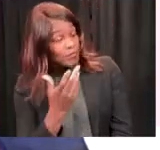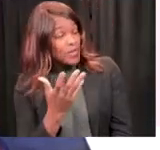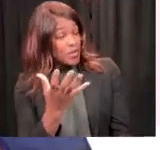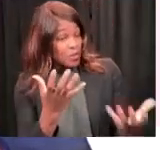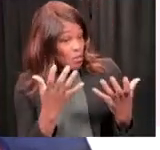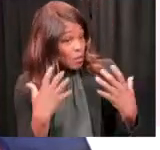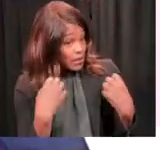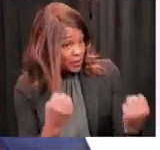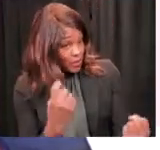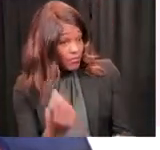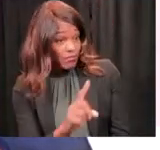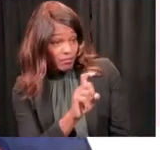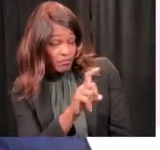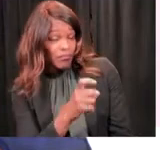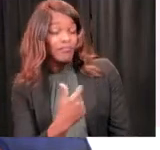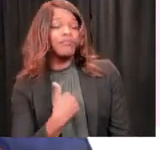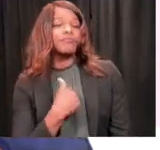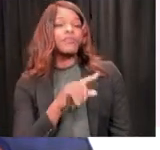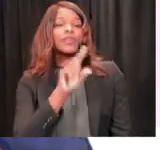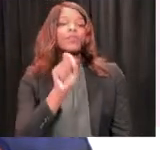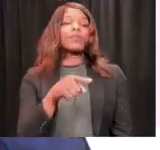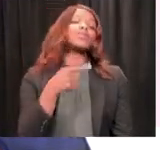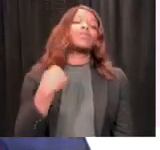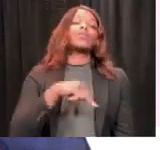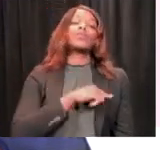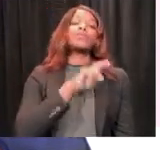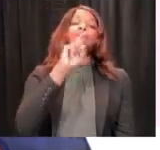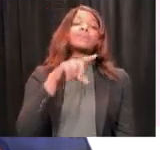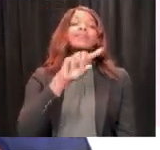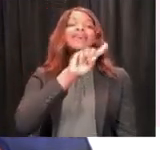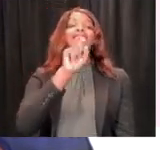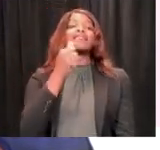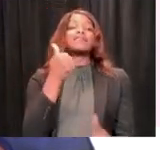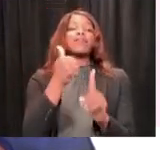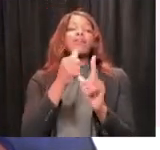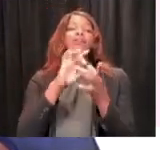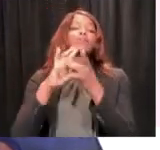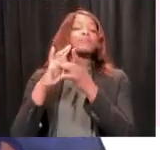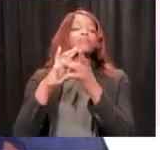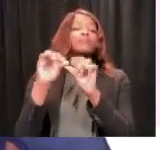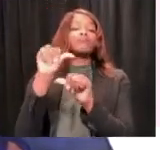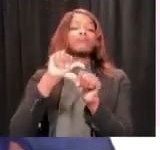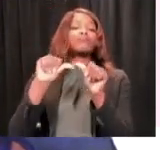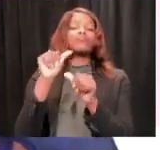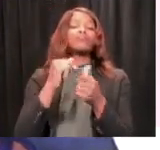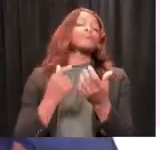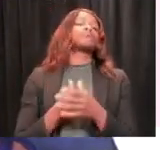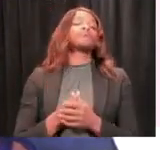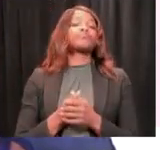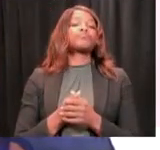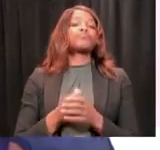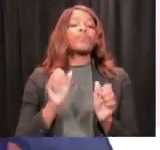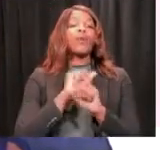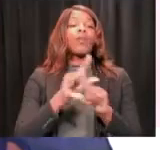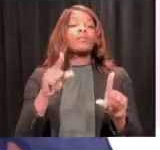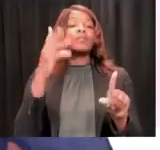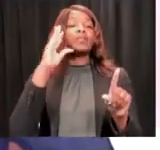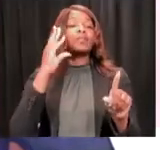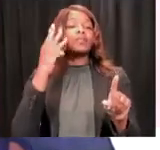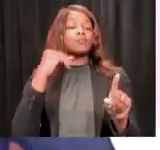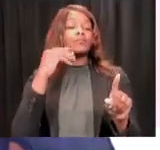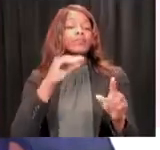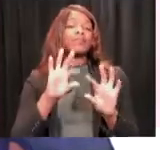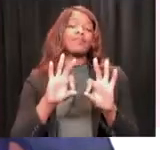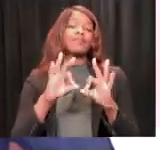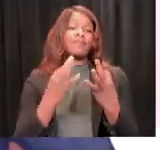healed? This is the question that each of us must ask ourselves when it comes to our families. All of us come from families that have some level